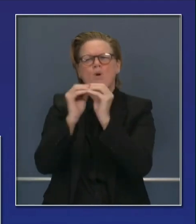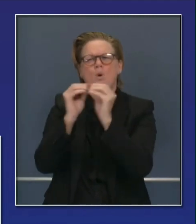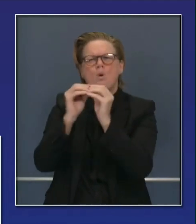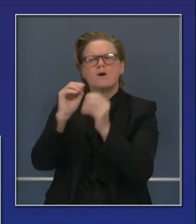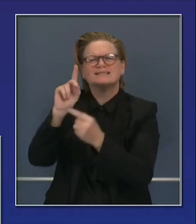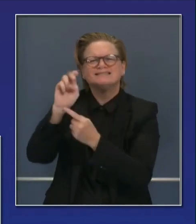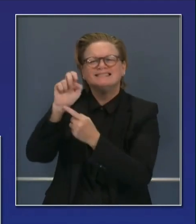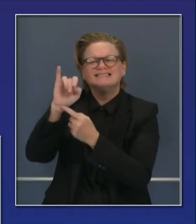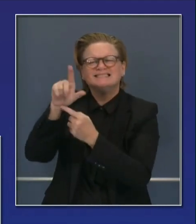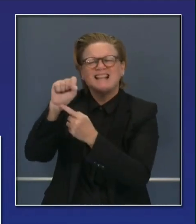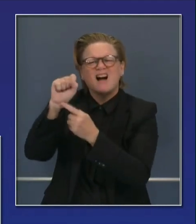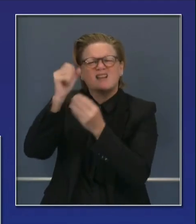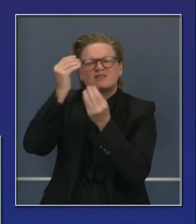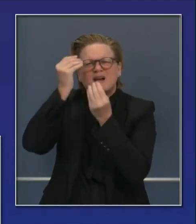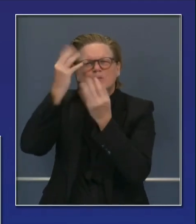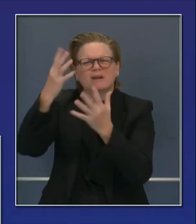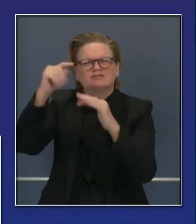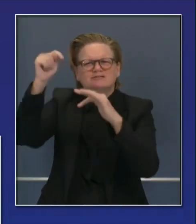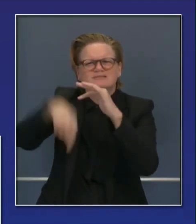covid19.ca.gov,